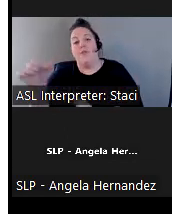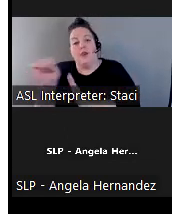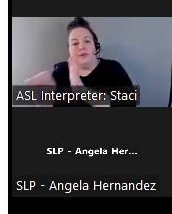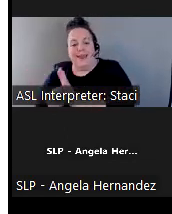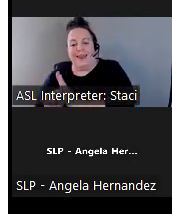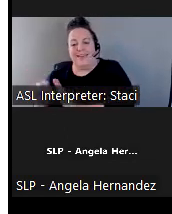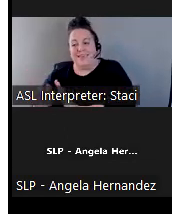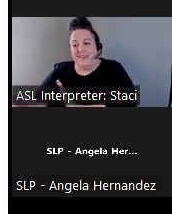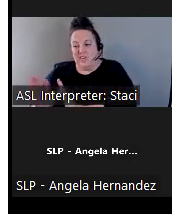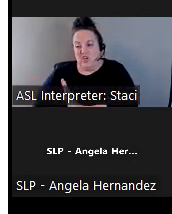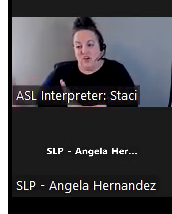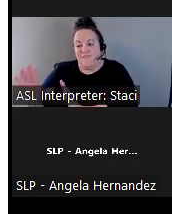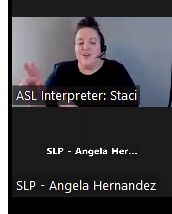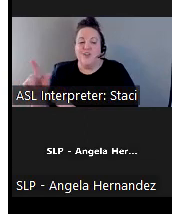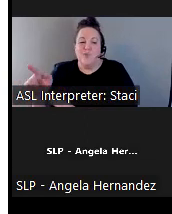21% nationally.